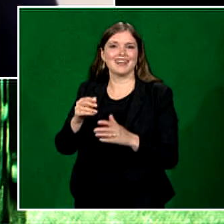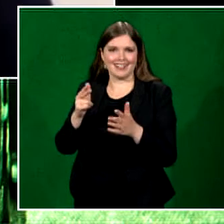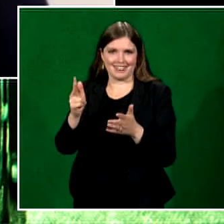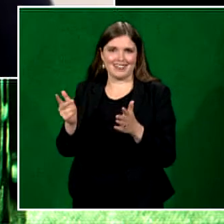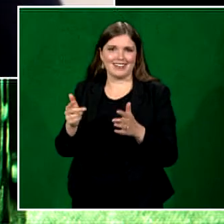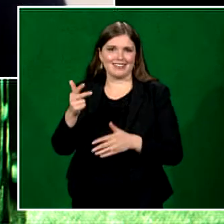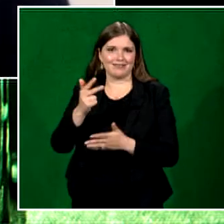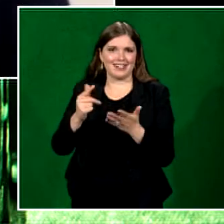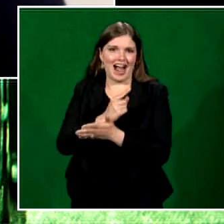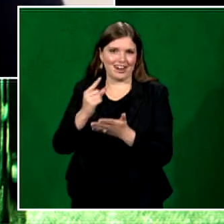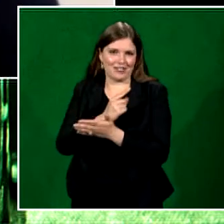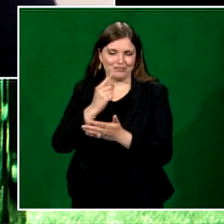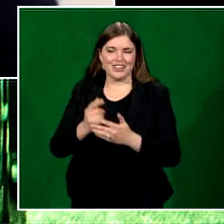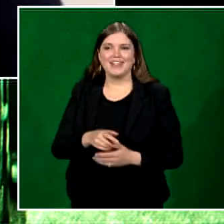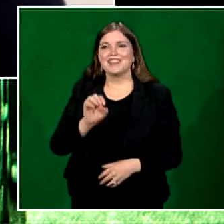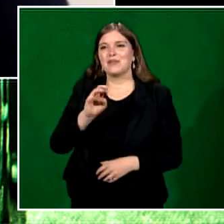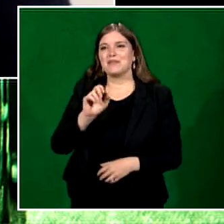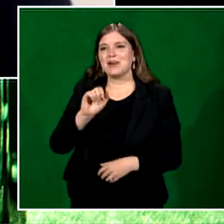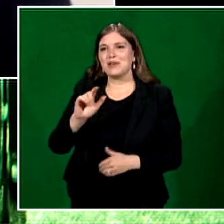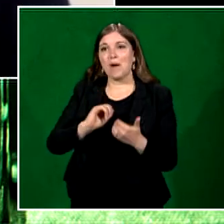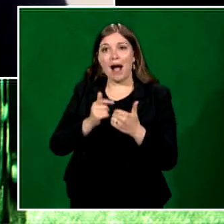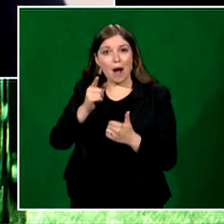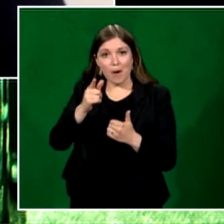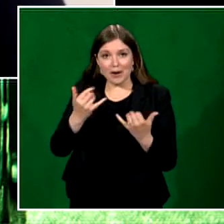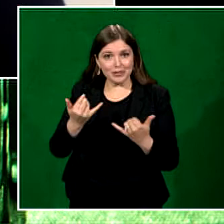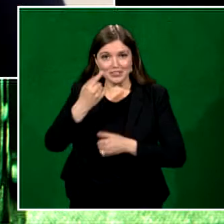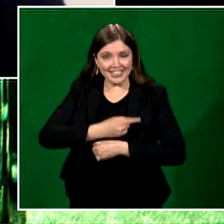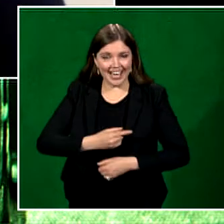Emmanuel, good to have you here today. How you doing?